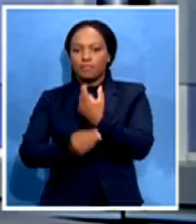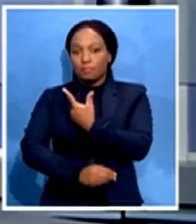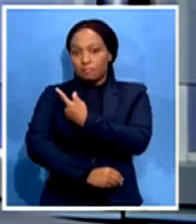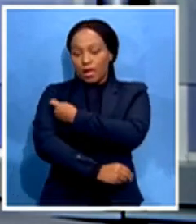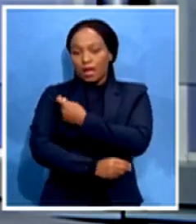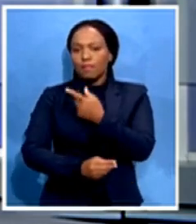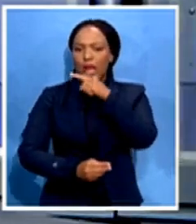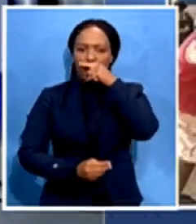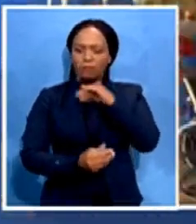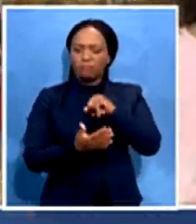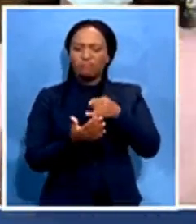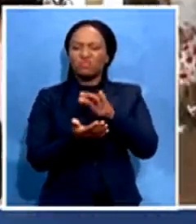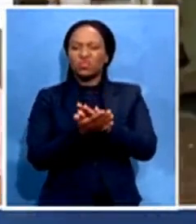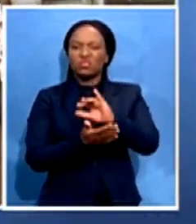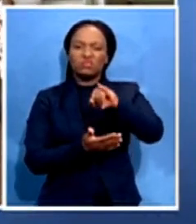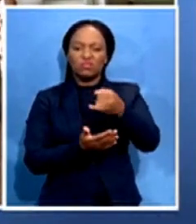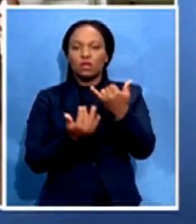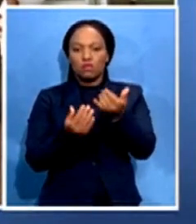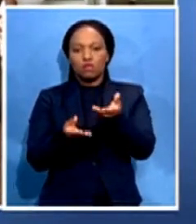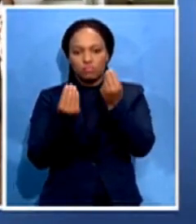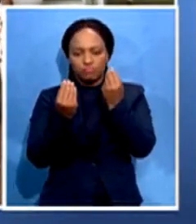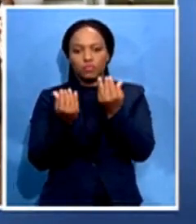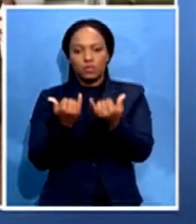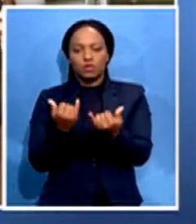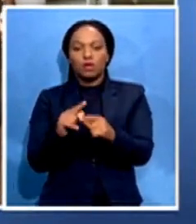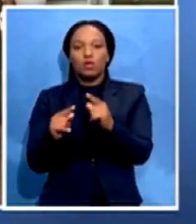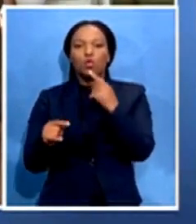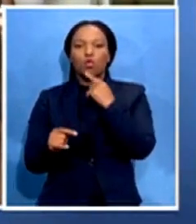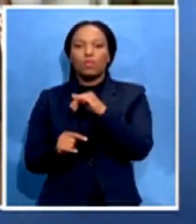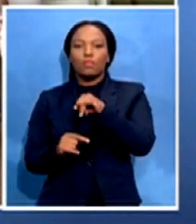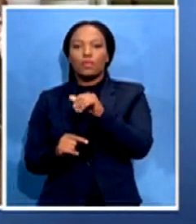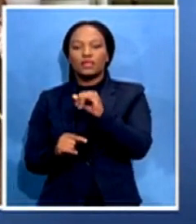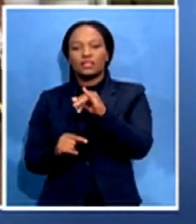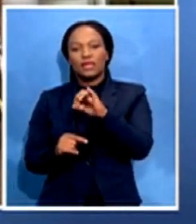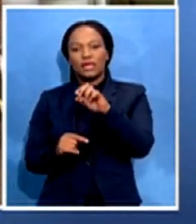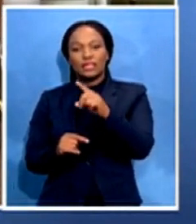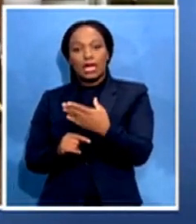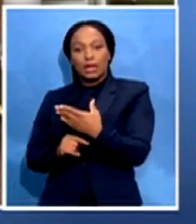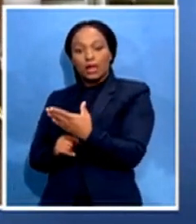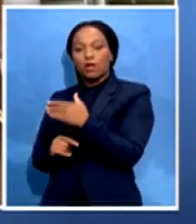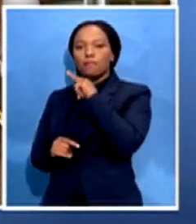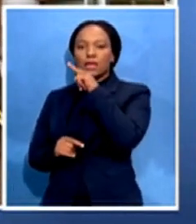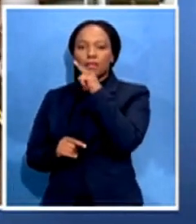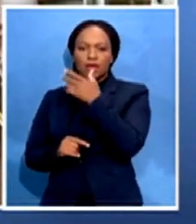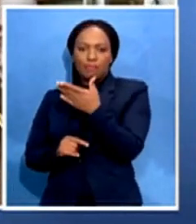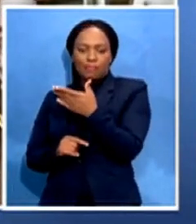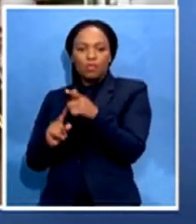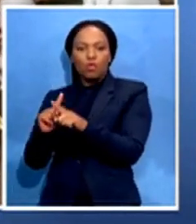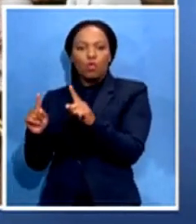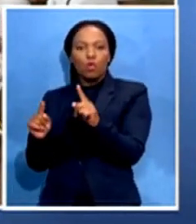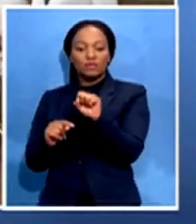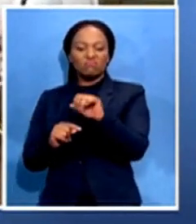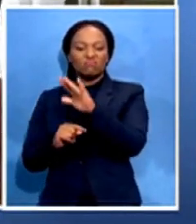Jayed-Leigh Paulse, who is live for us at Grace Hospital in Pietermaritzburg, where South Africa's first identified COVID-19 patient was